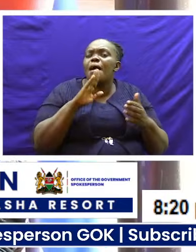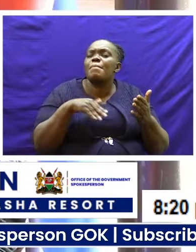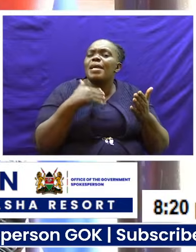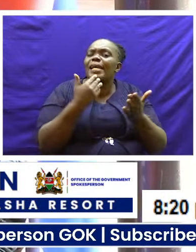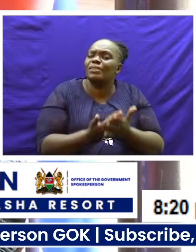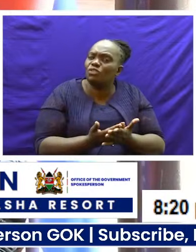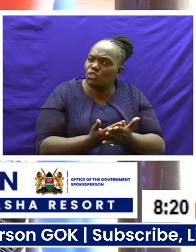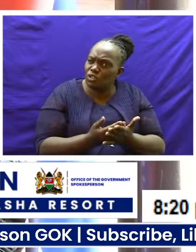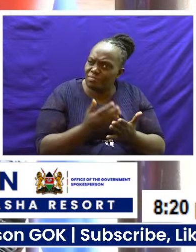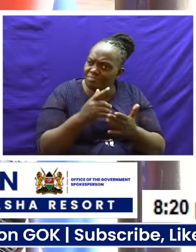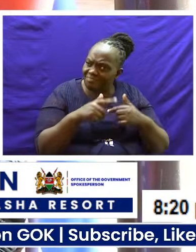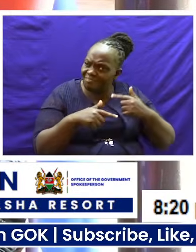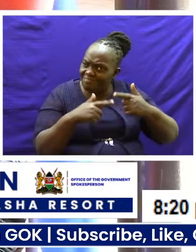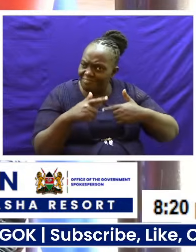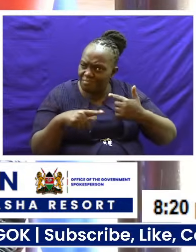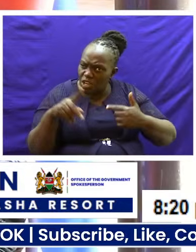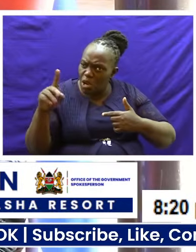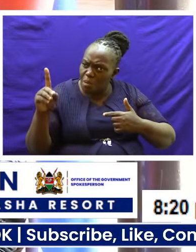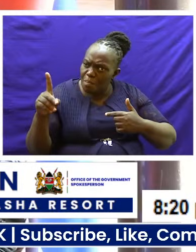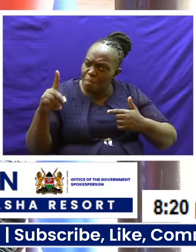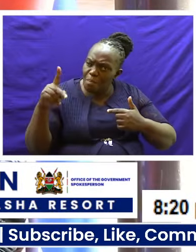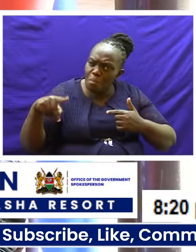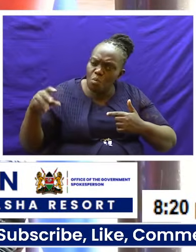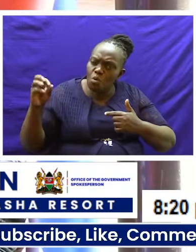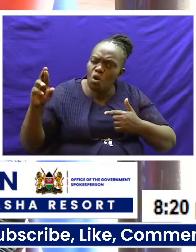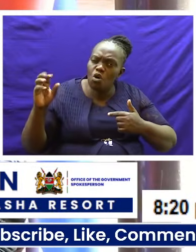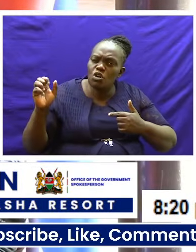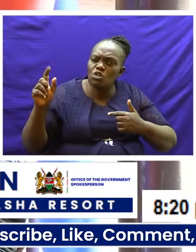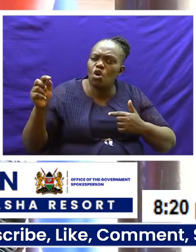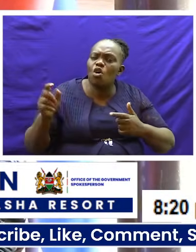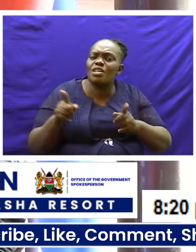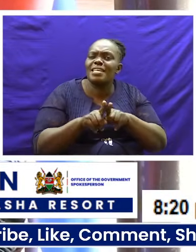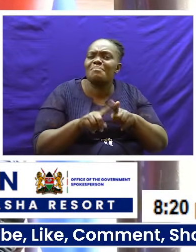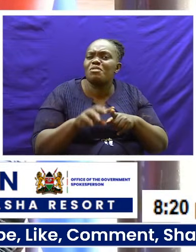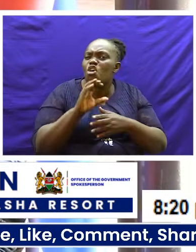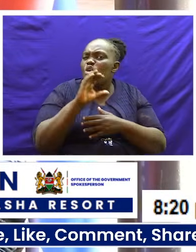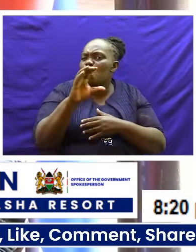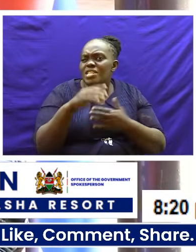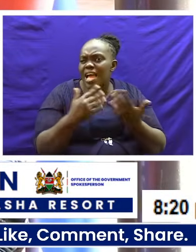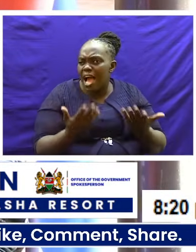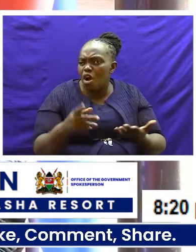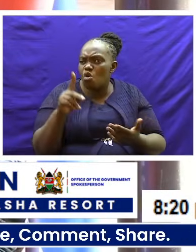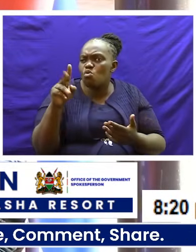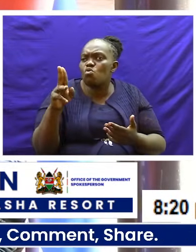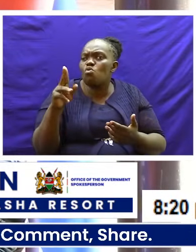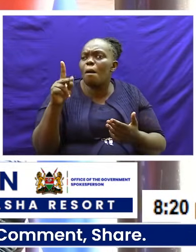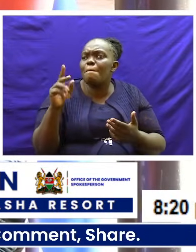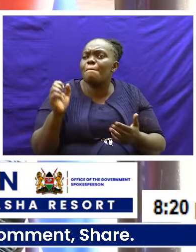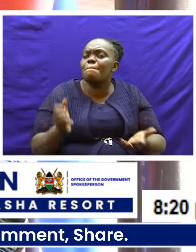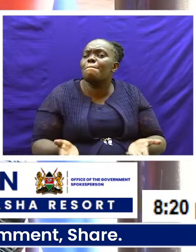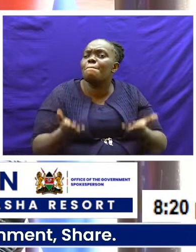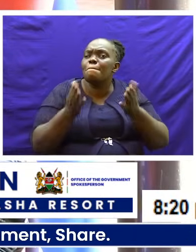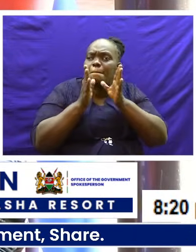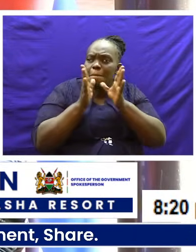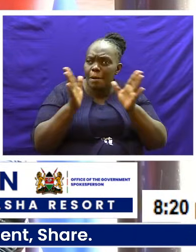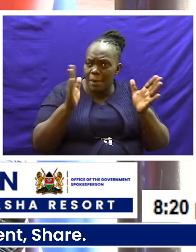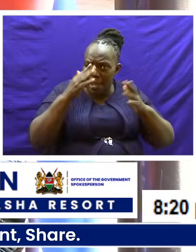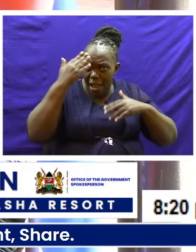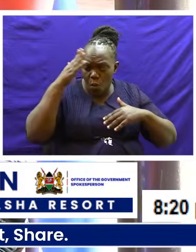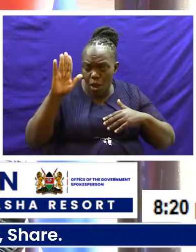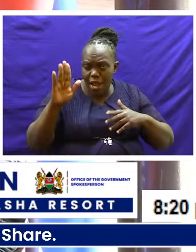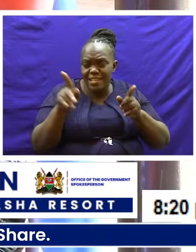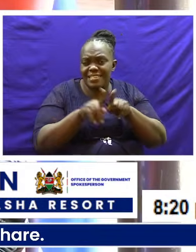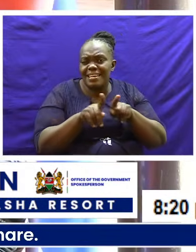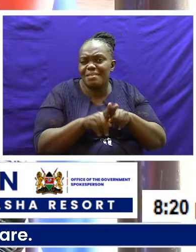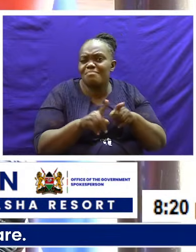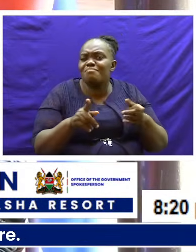process from portal access and cluster points to course selection. How is KUCCPS enhancing public awareness and making